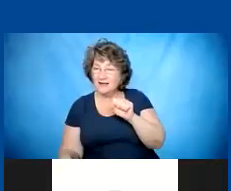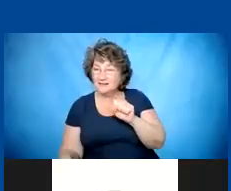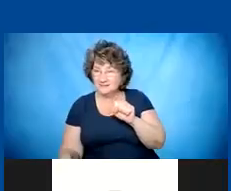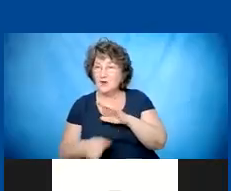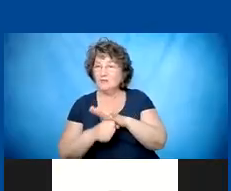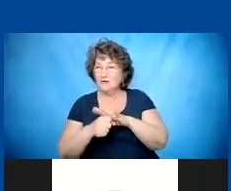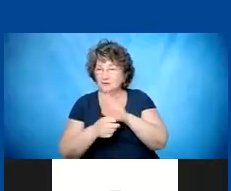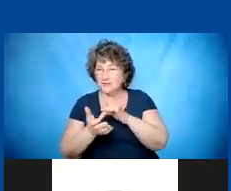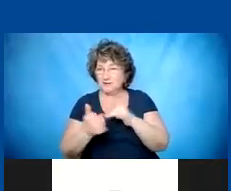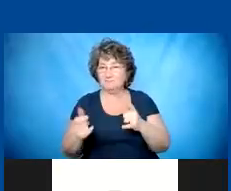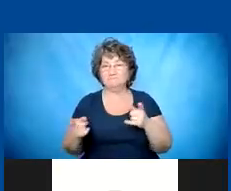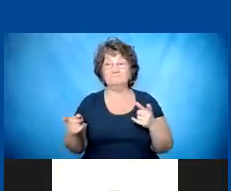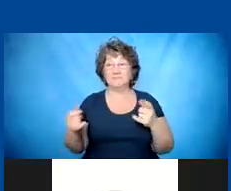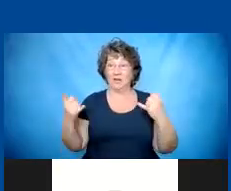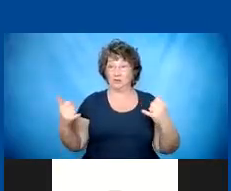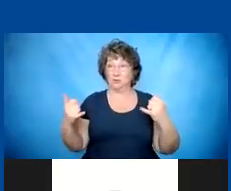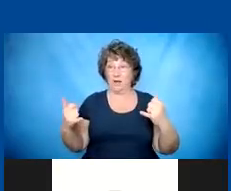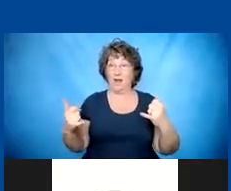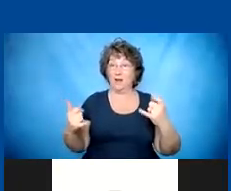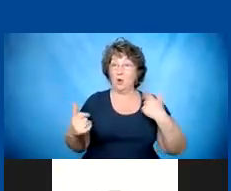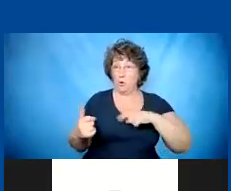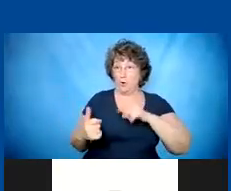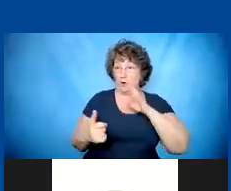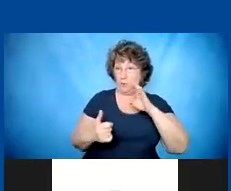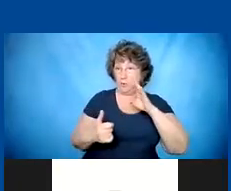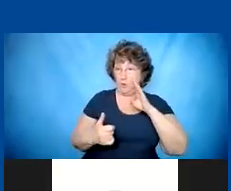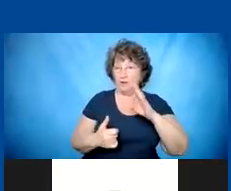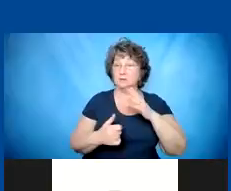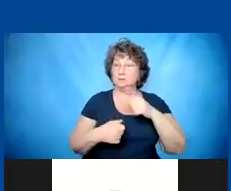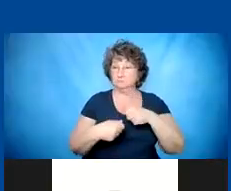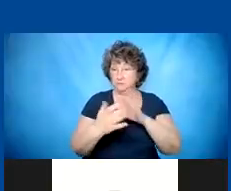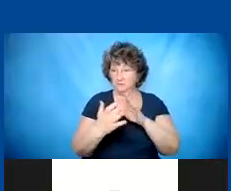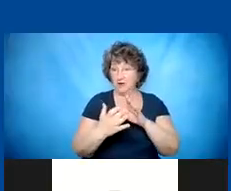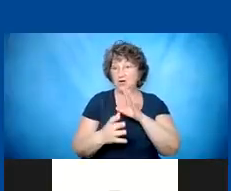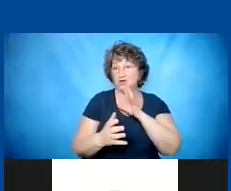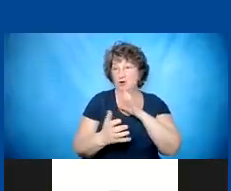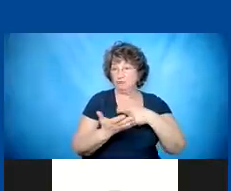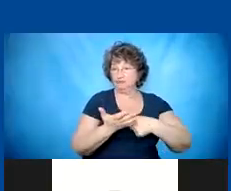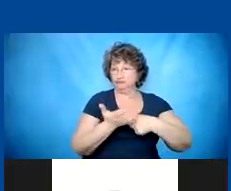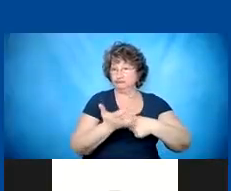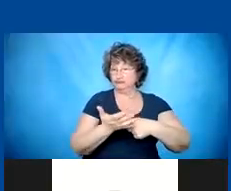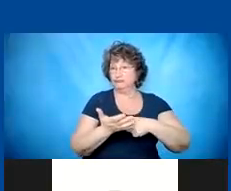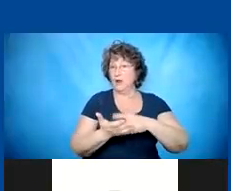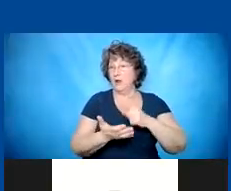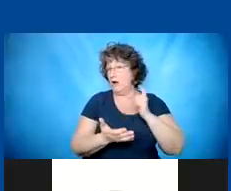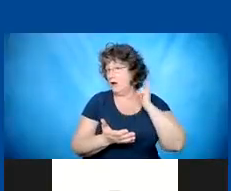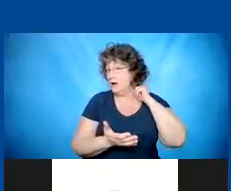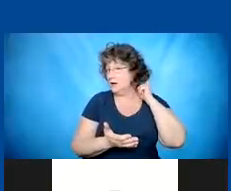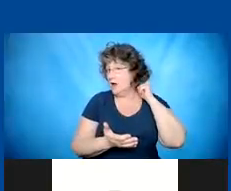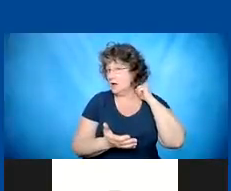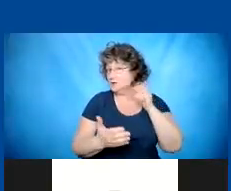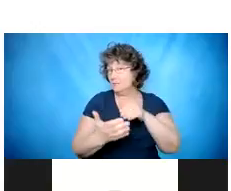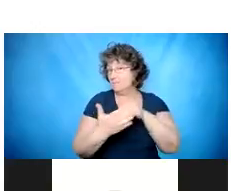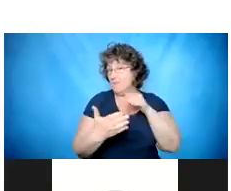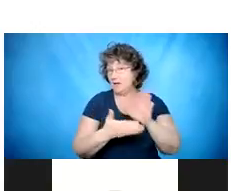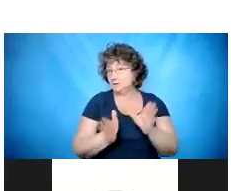be discussing and addressing unconscious bias and disparity, as well as our role as cultural diversity specialists.